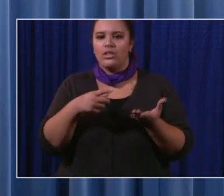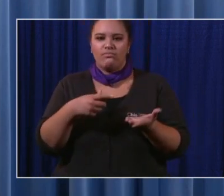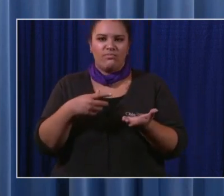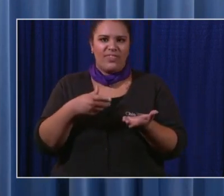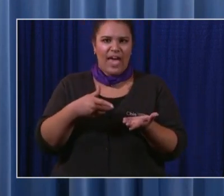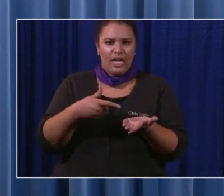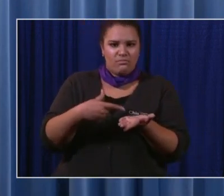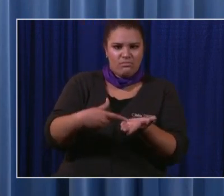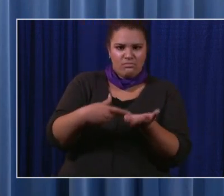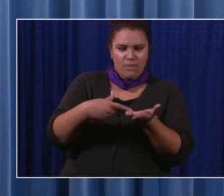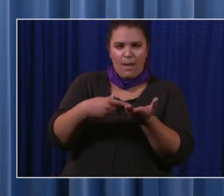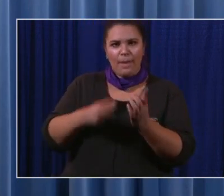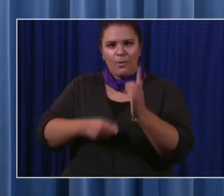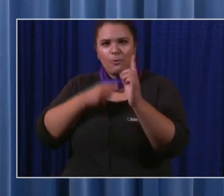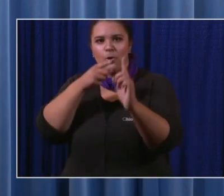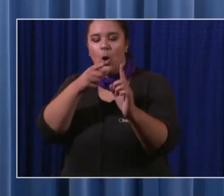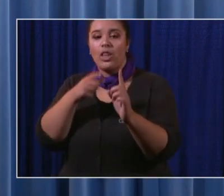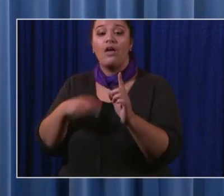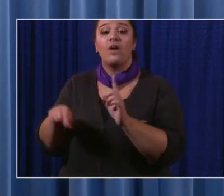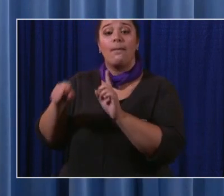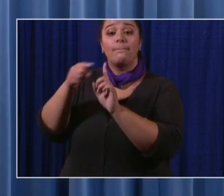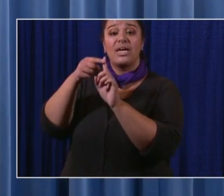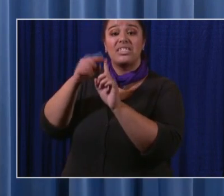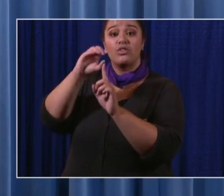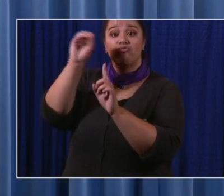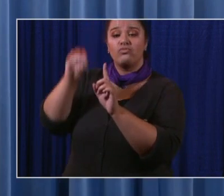those positivity rates.